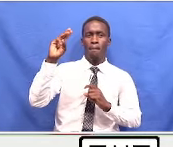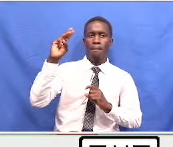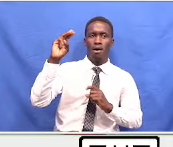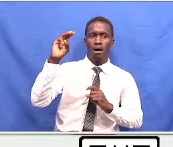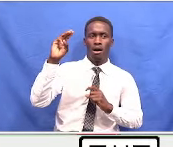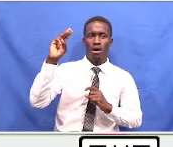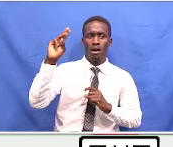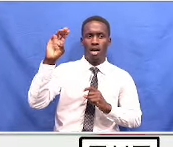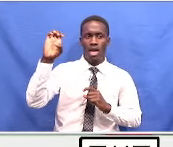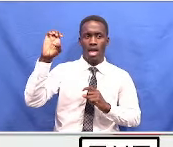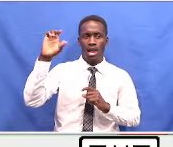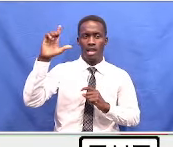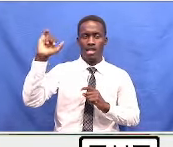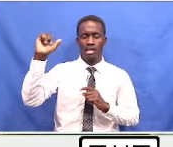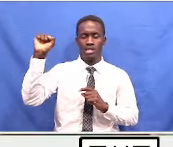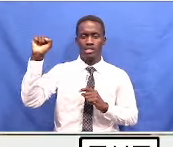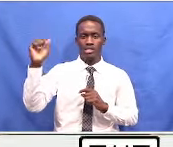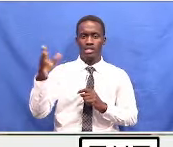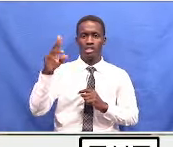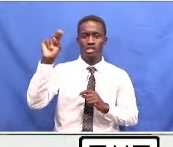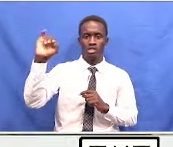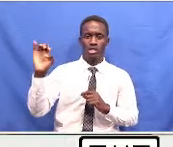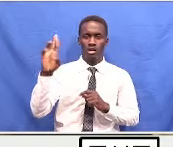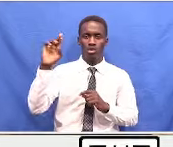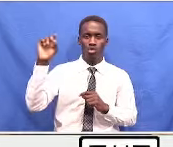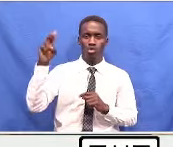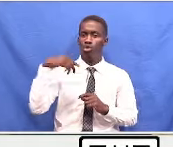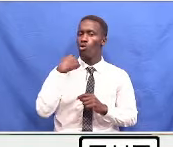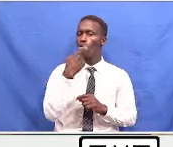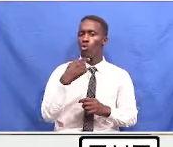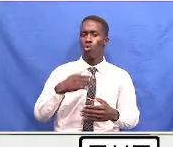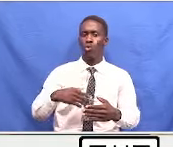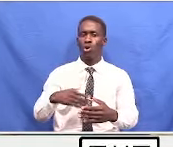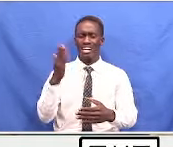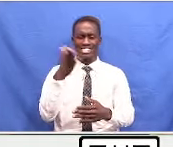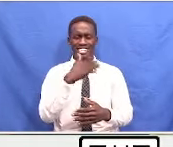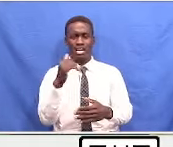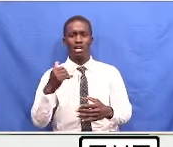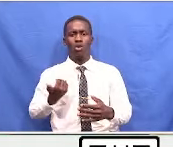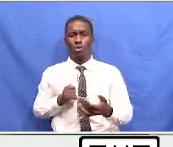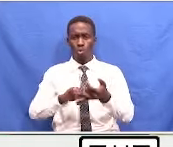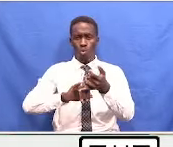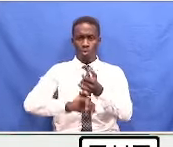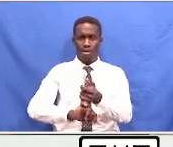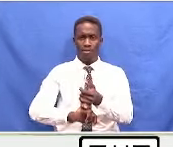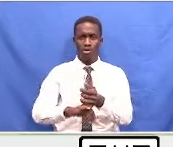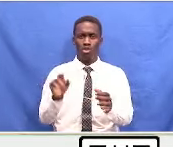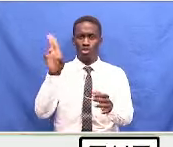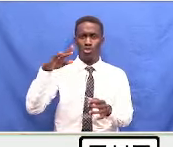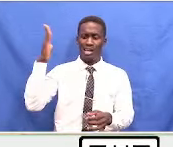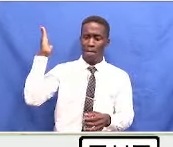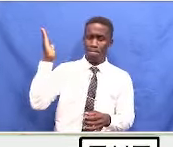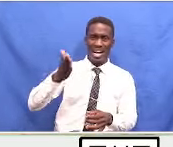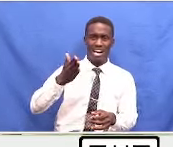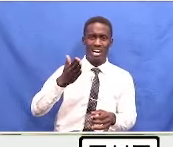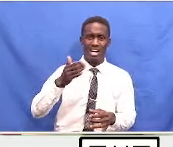Compassion Ministry. The pastor is accused of brutally attacking his lover with a panga inside their Olive Gardens home in